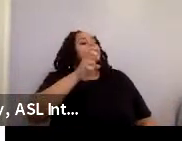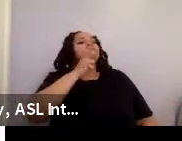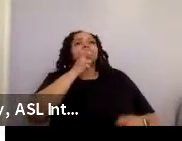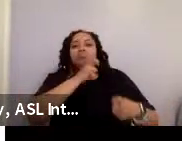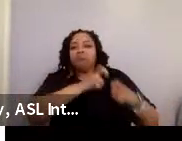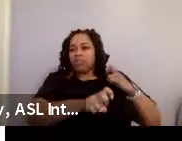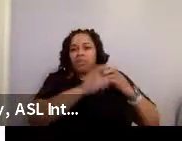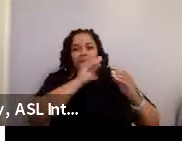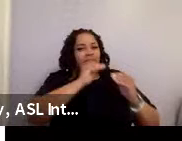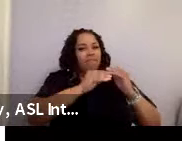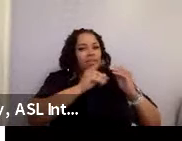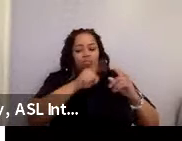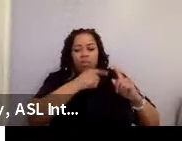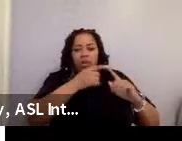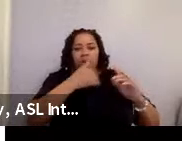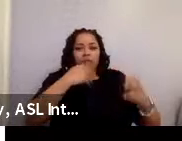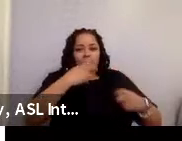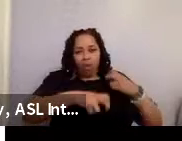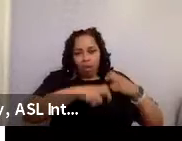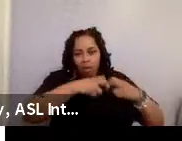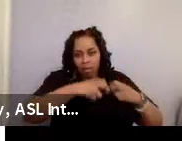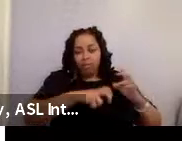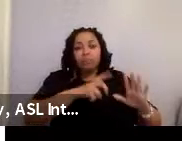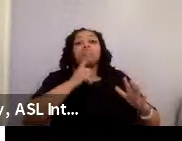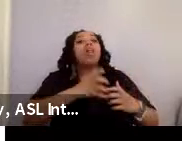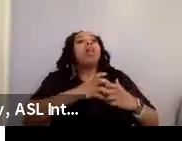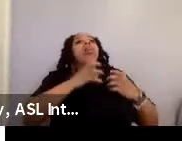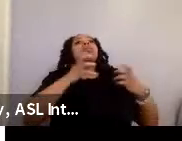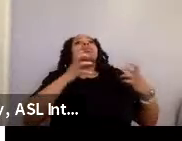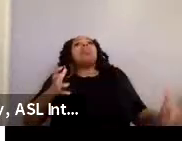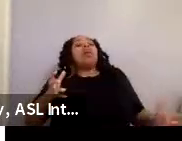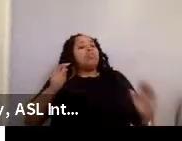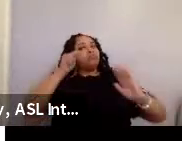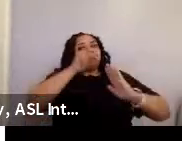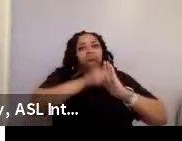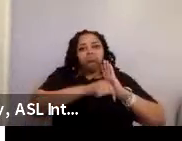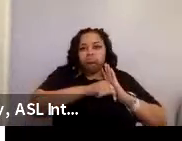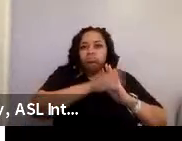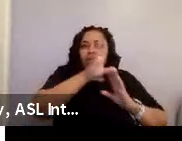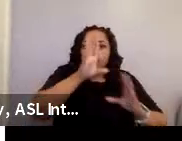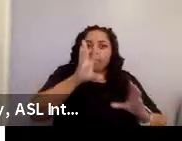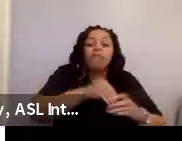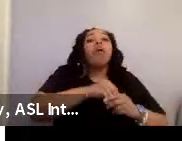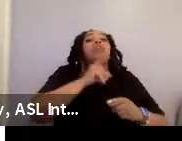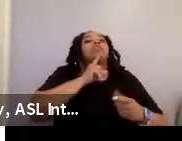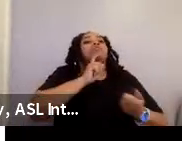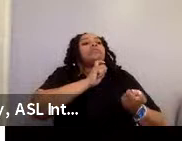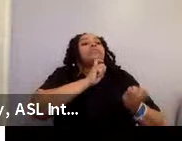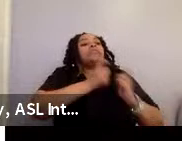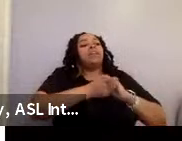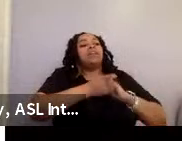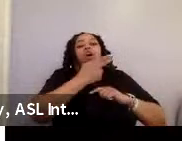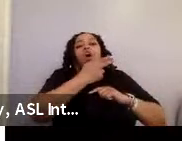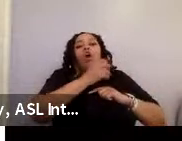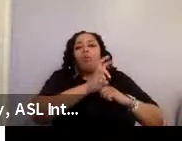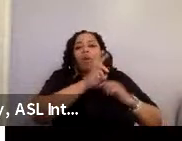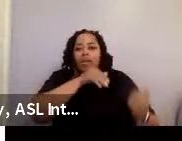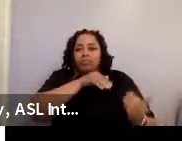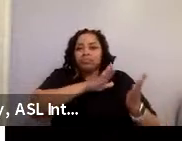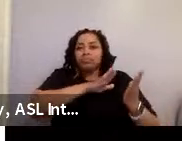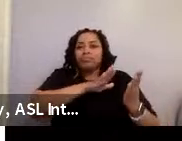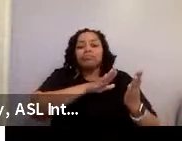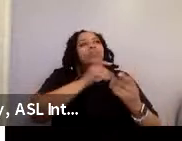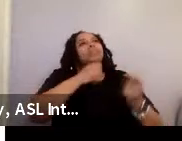fix when there's a problem. There's a lot more involved in changing a hardware interface than, say, a web